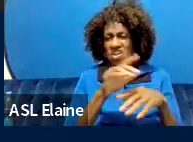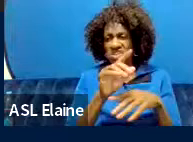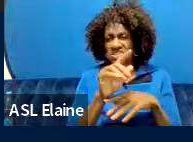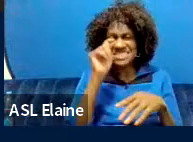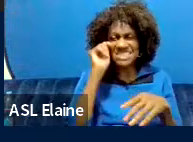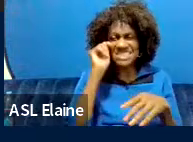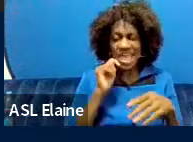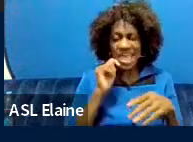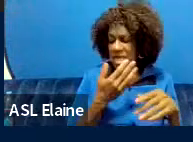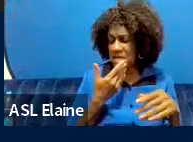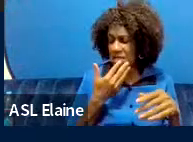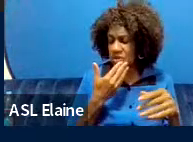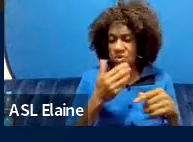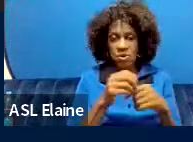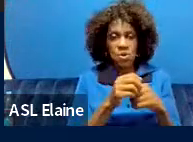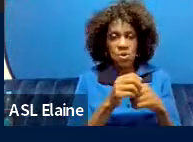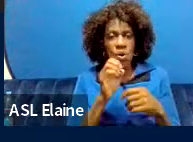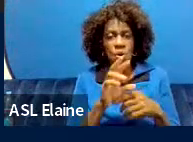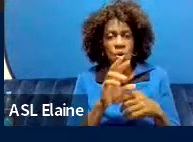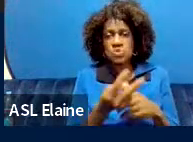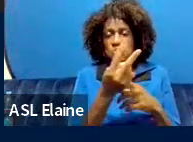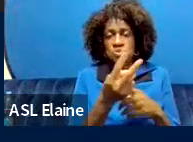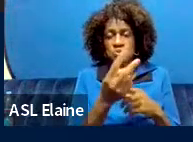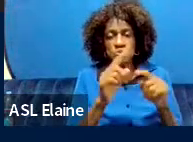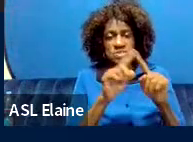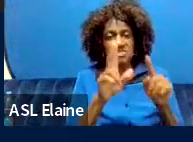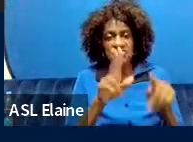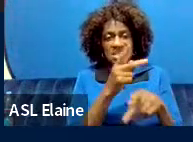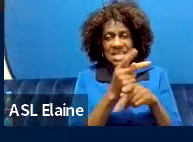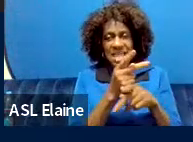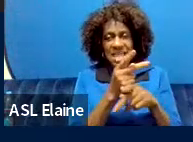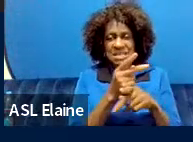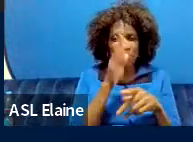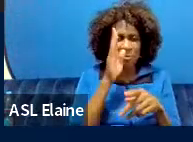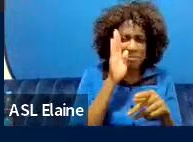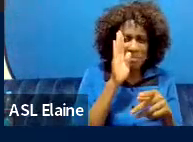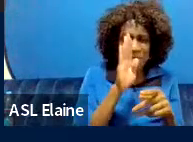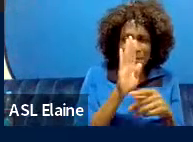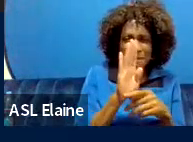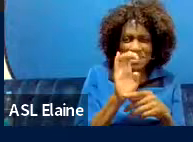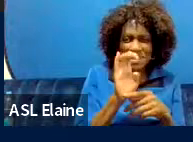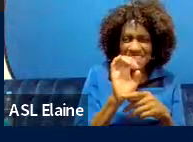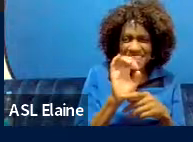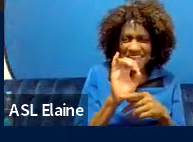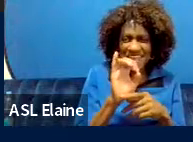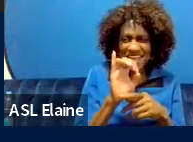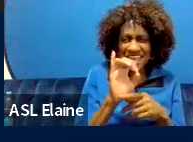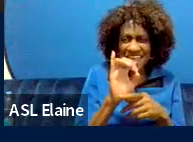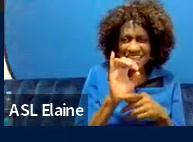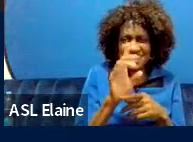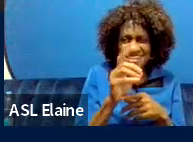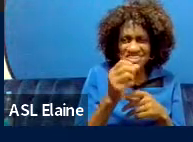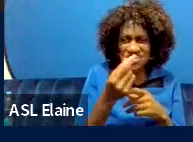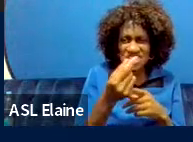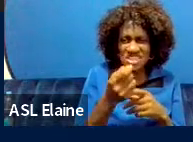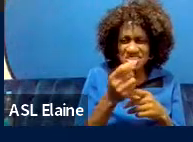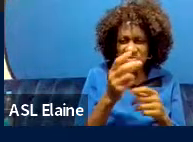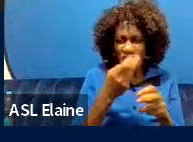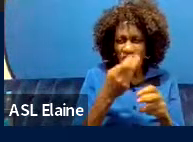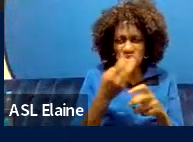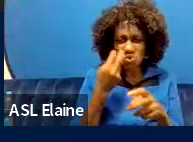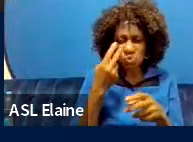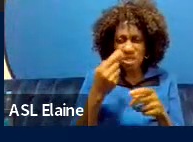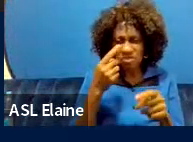color, or basically two different kind of beige-ish colors that makes it very difficult to read from a